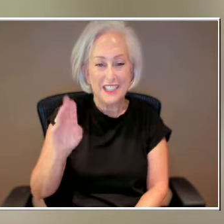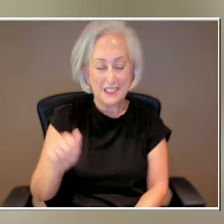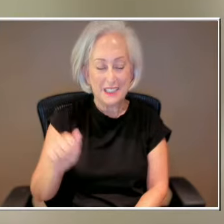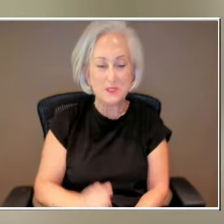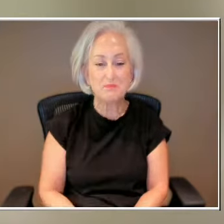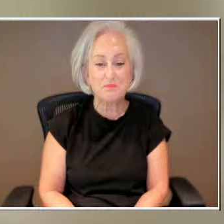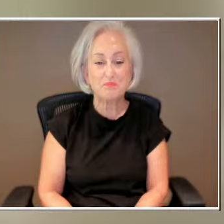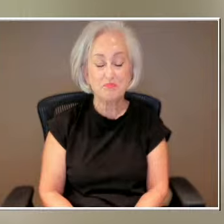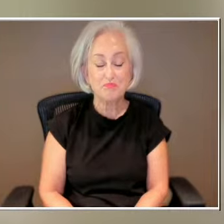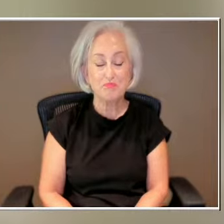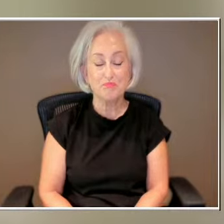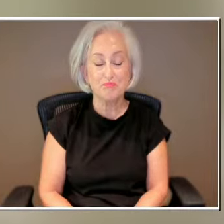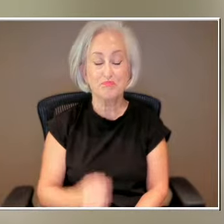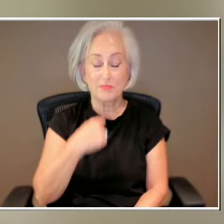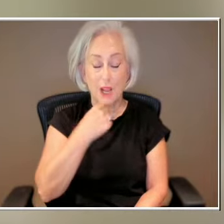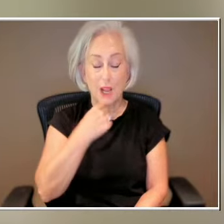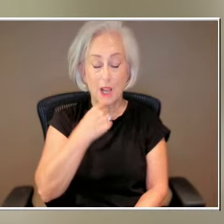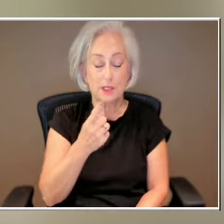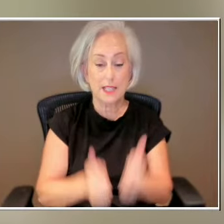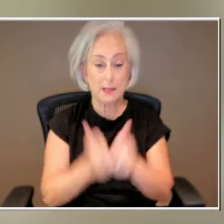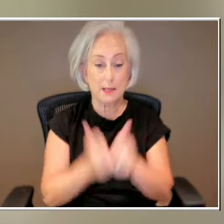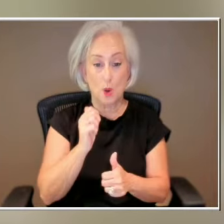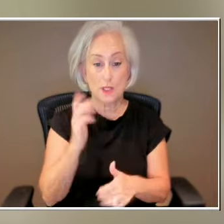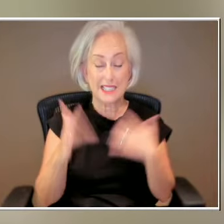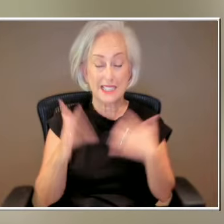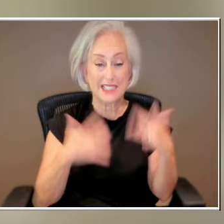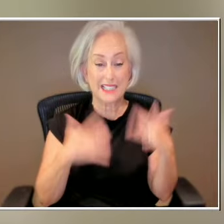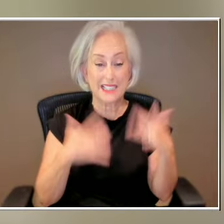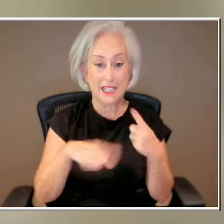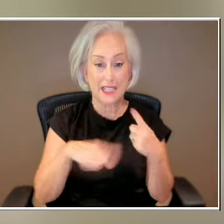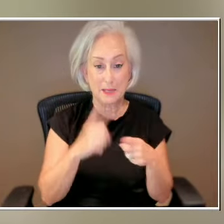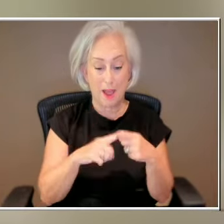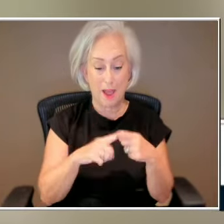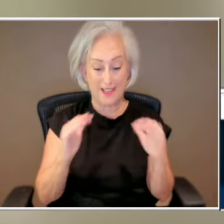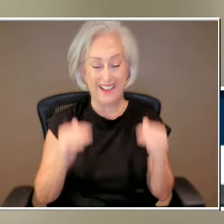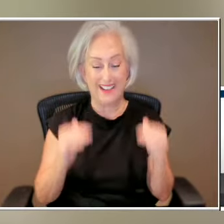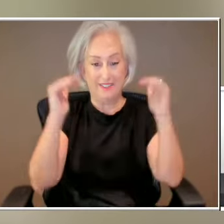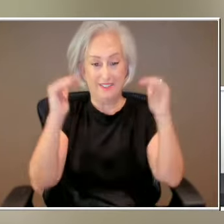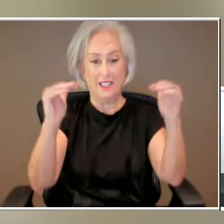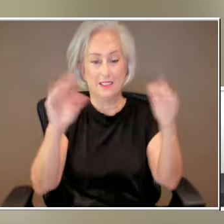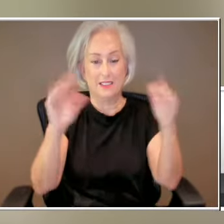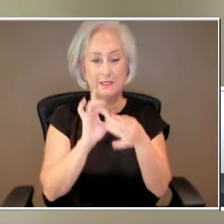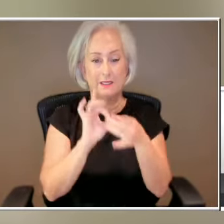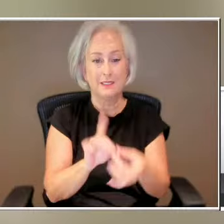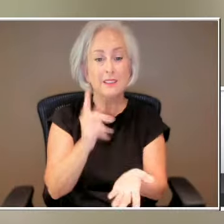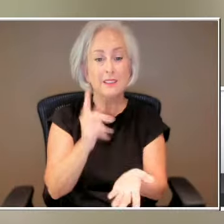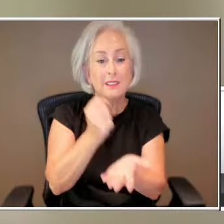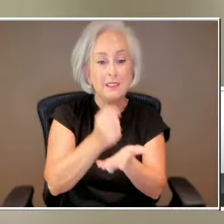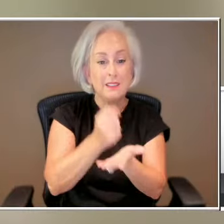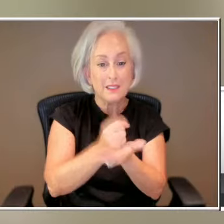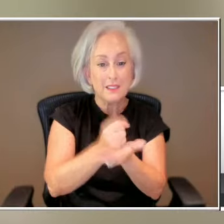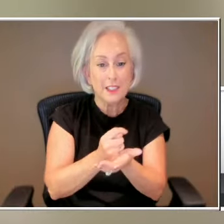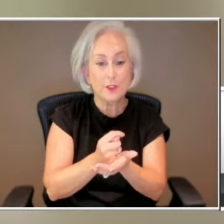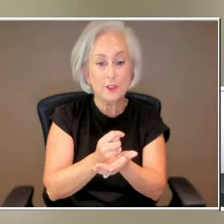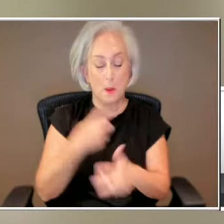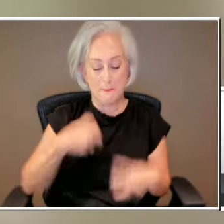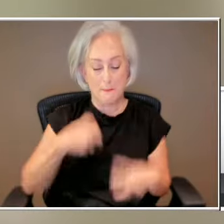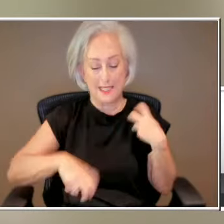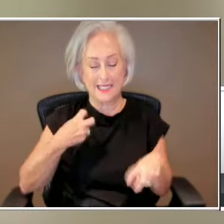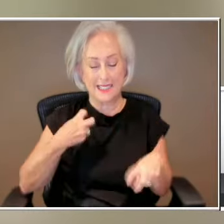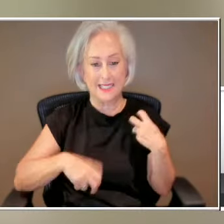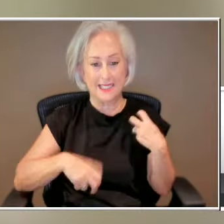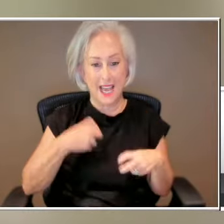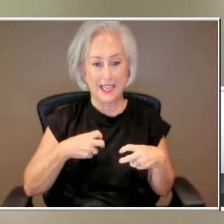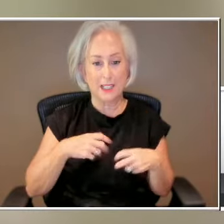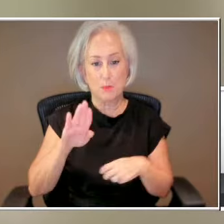So I would say I'm most excited about the advances that we have made in treatment of metastatic breast cancer. You know, the medicine that